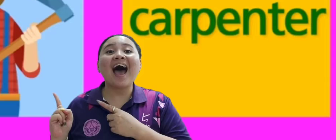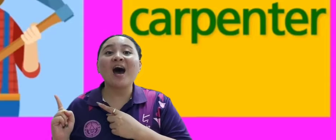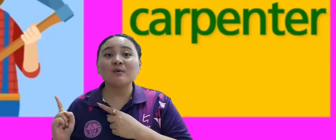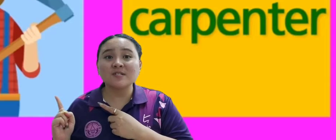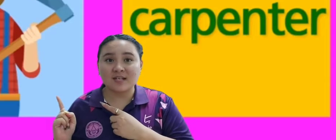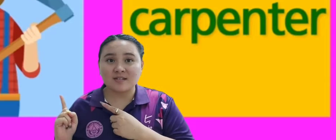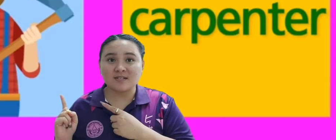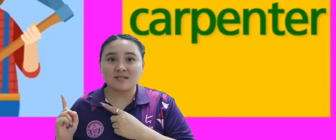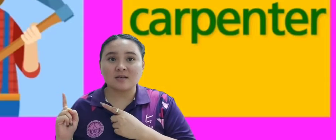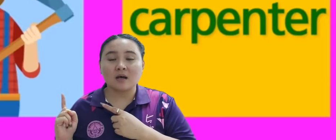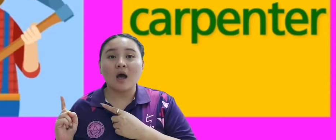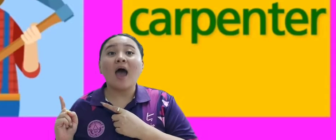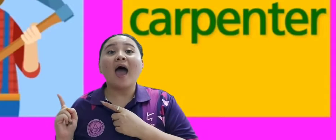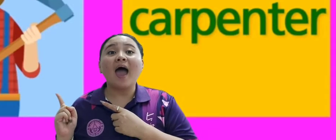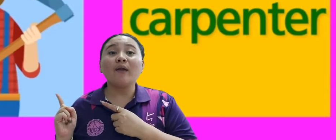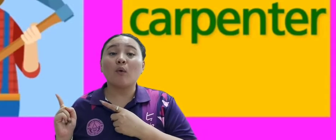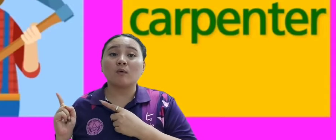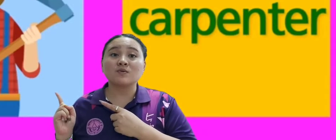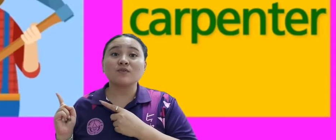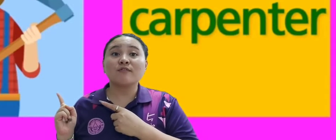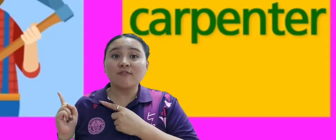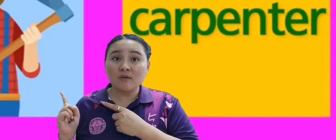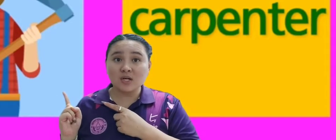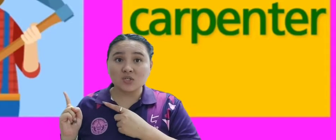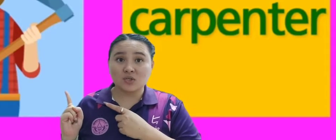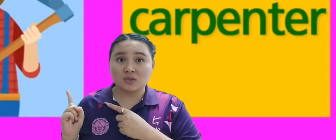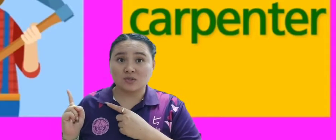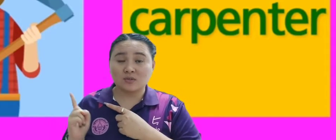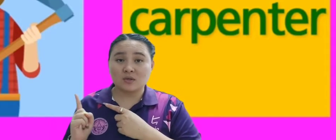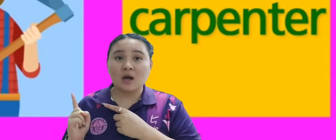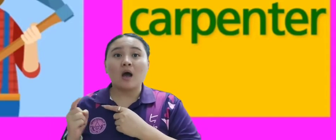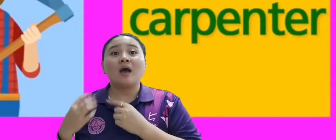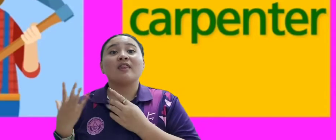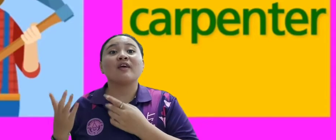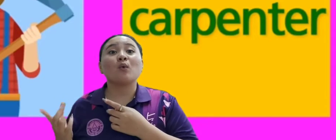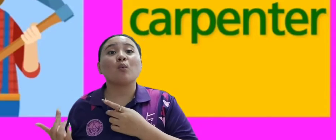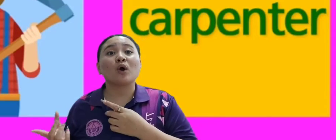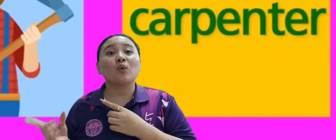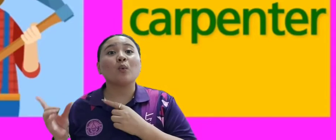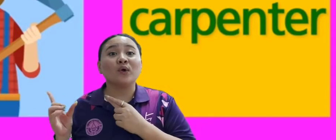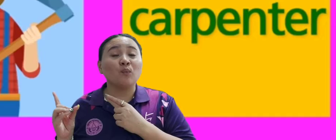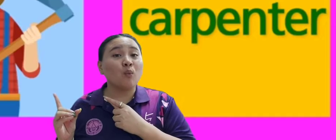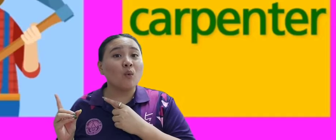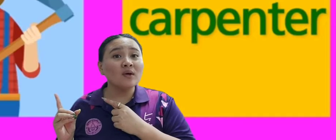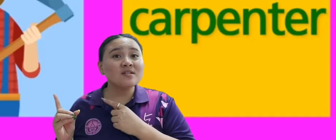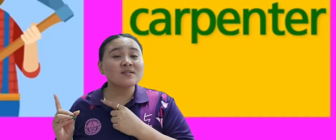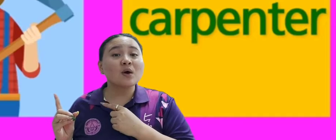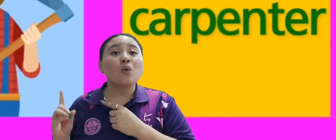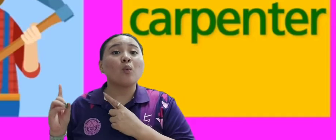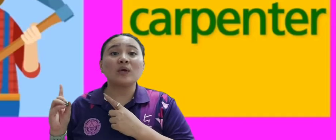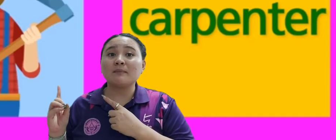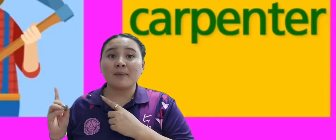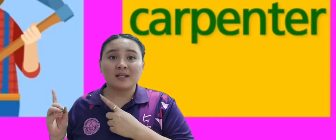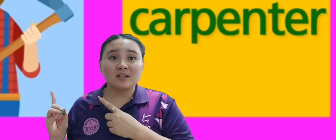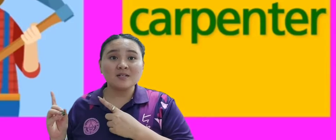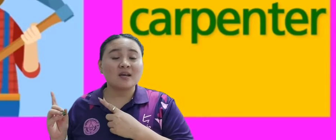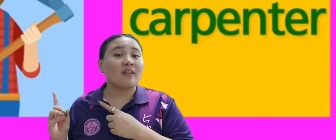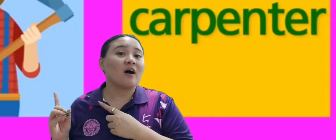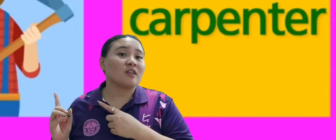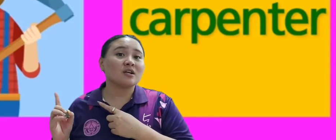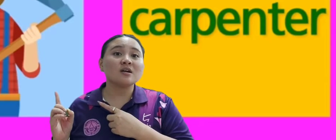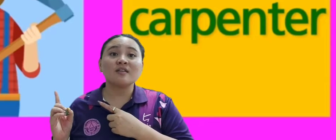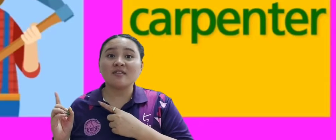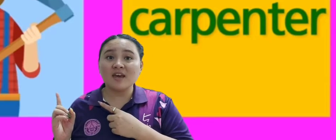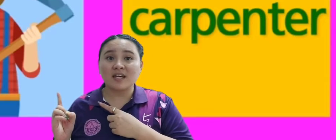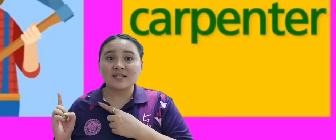build houses and also furnitures. They work with woods, with metals